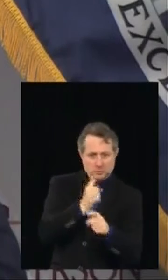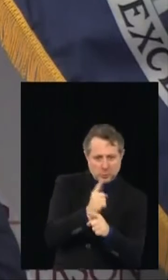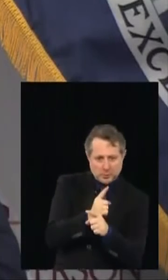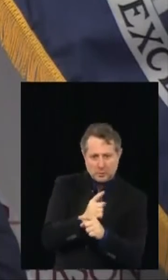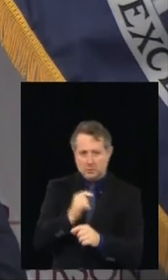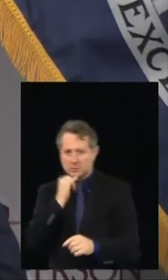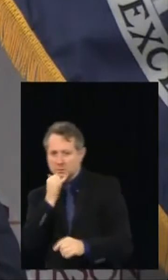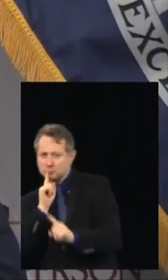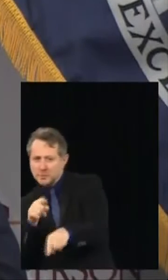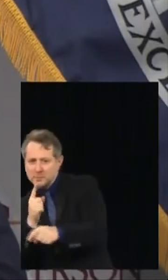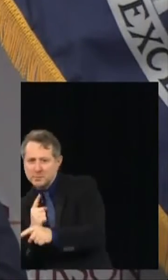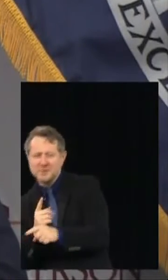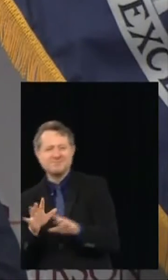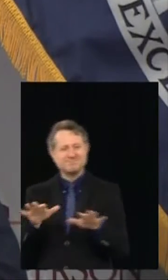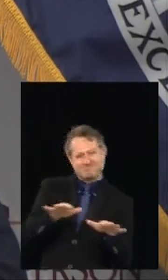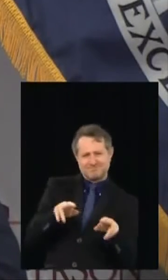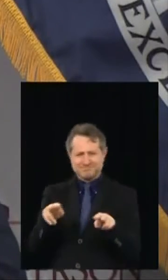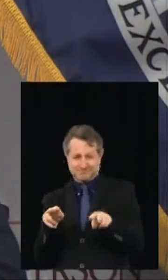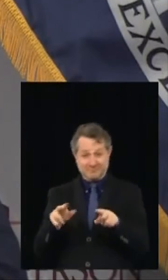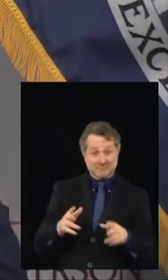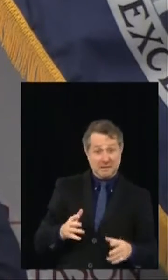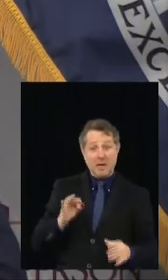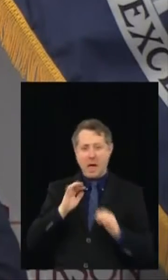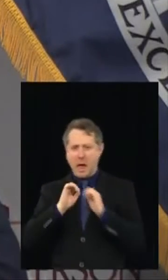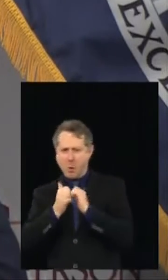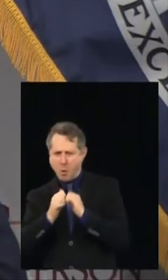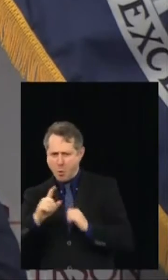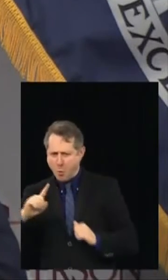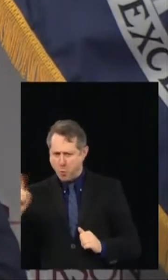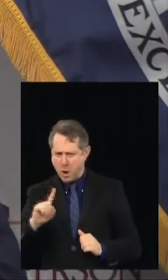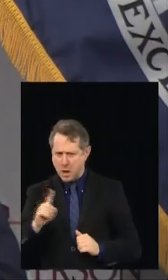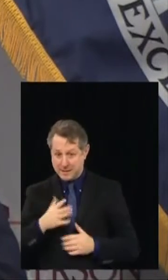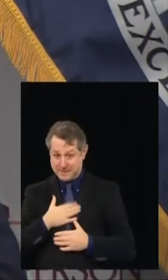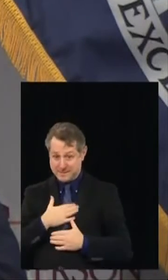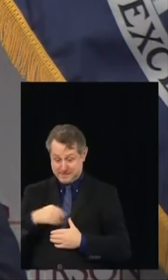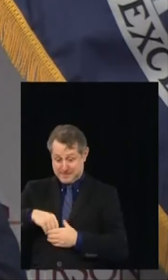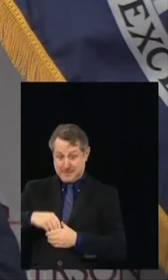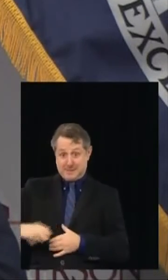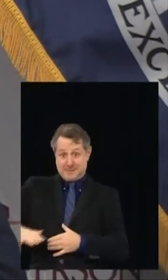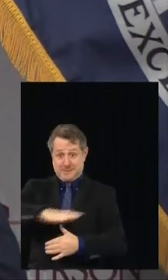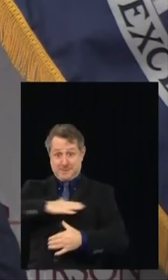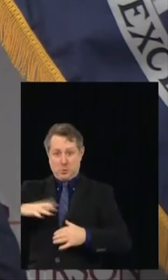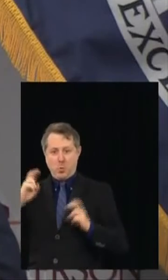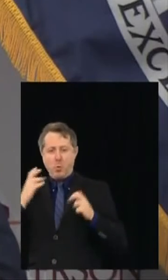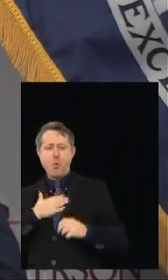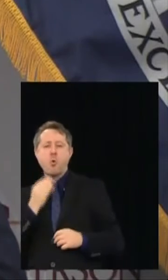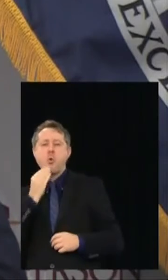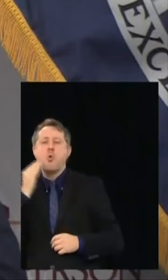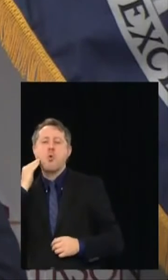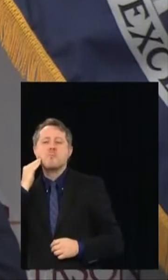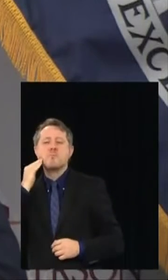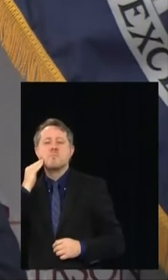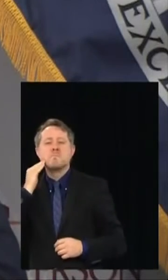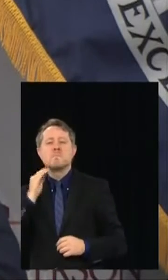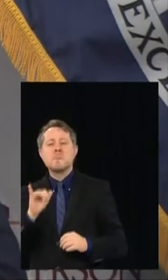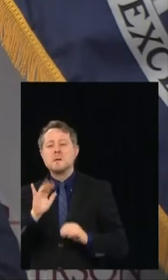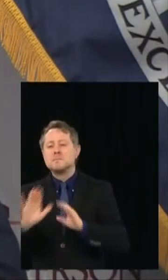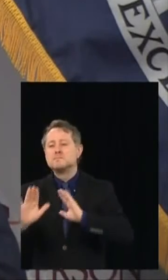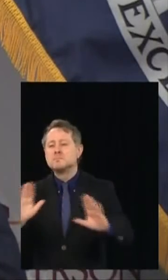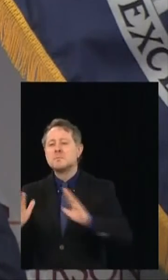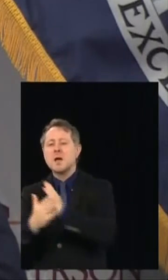has to be done right here at home. And that's the responsibility of every county and every